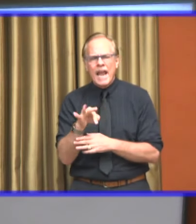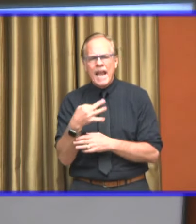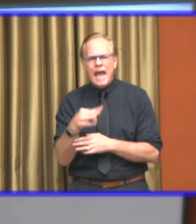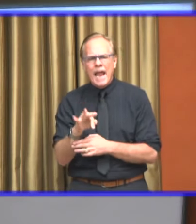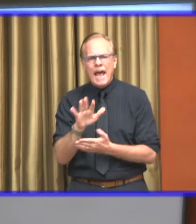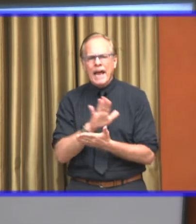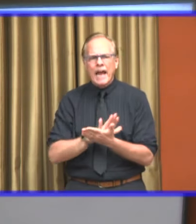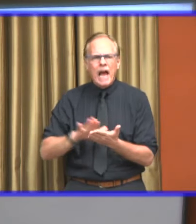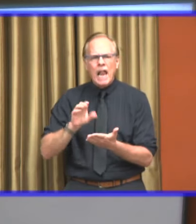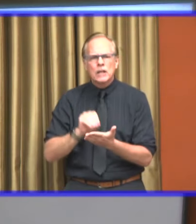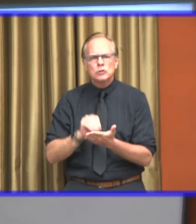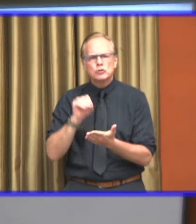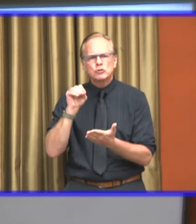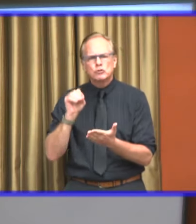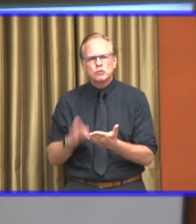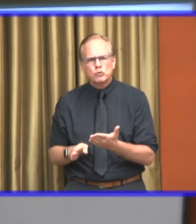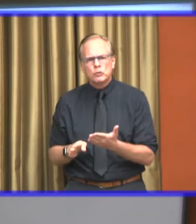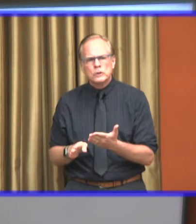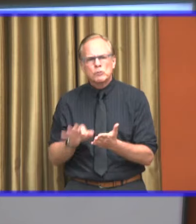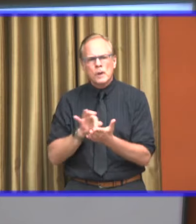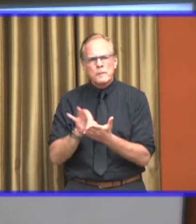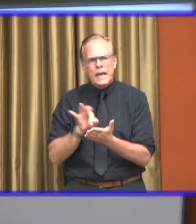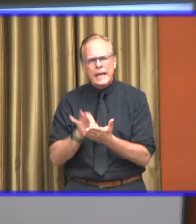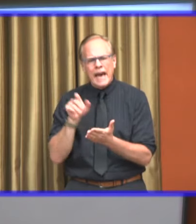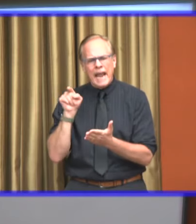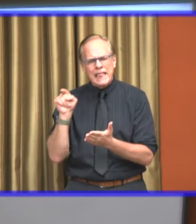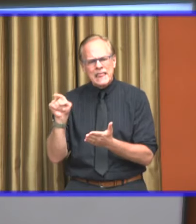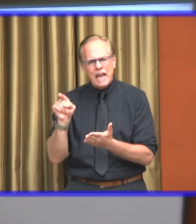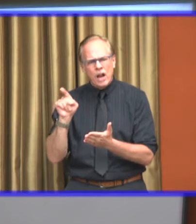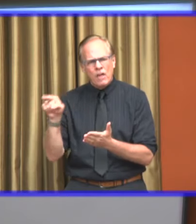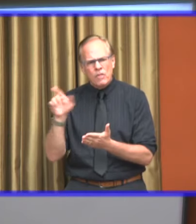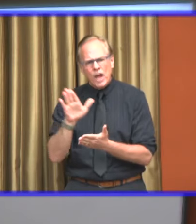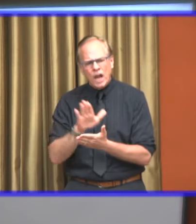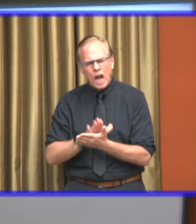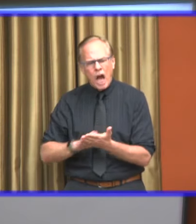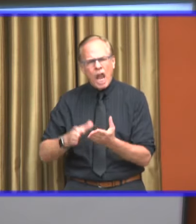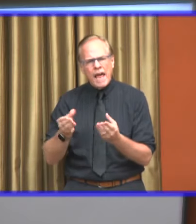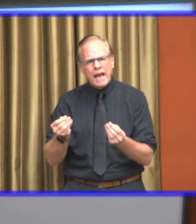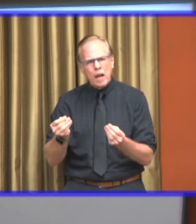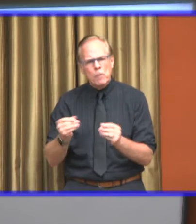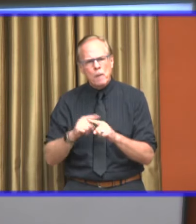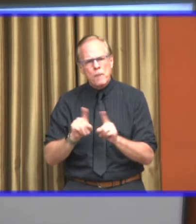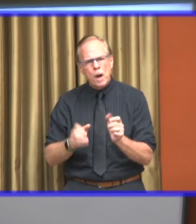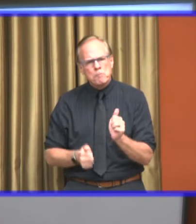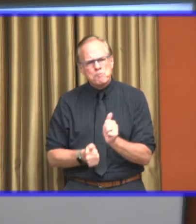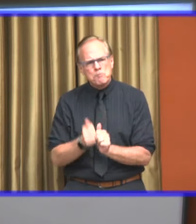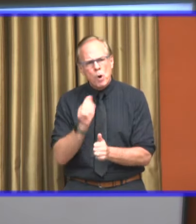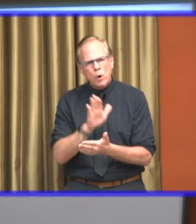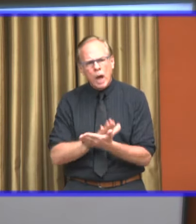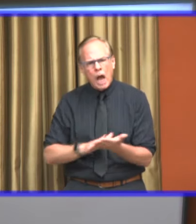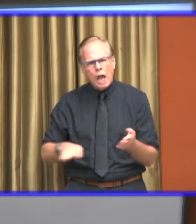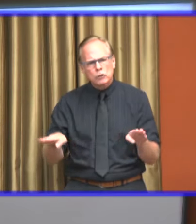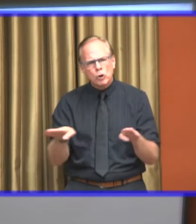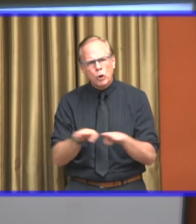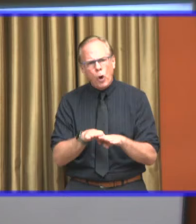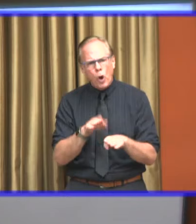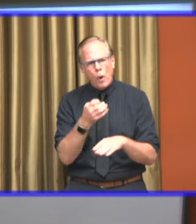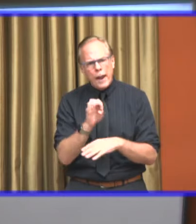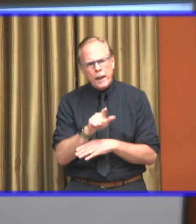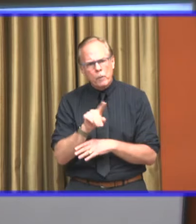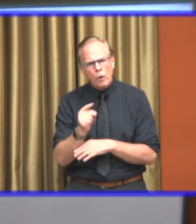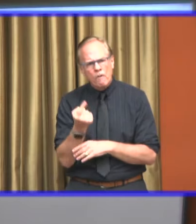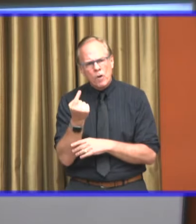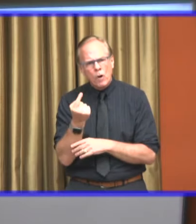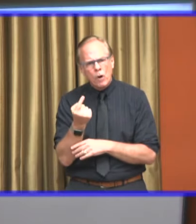their college campus, but most colleges were closed by April 1st, so it'll be interesting to see what the effect of that is, as most kids